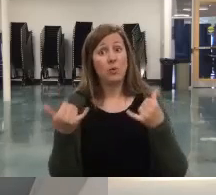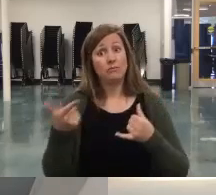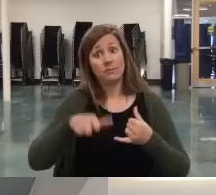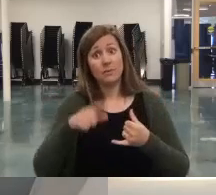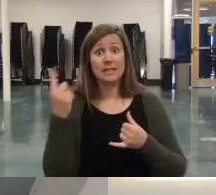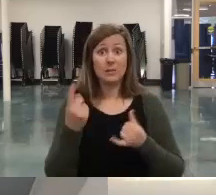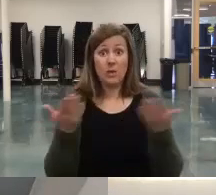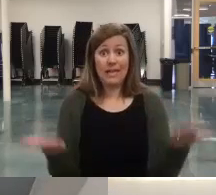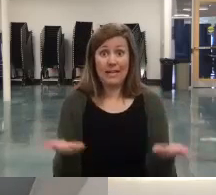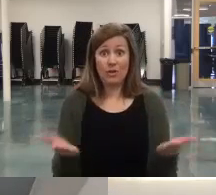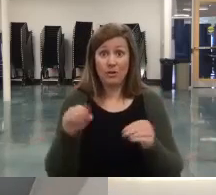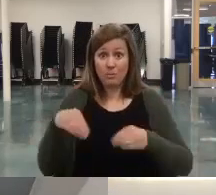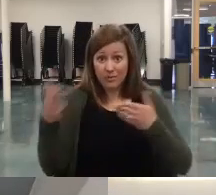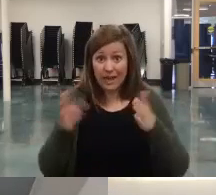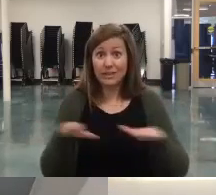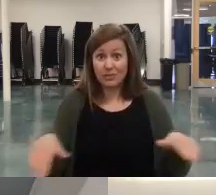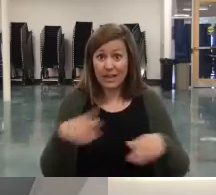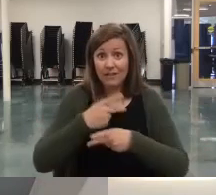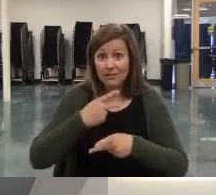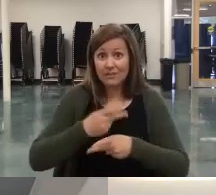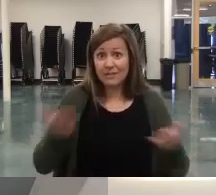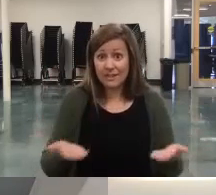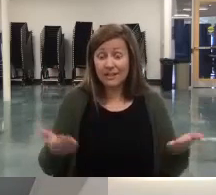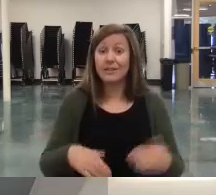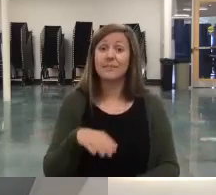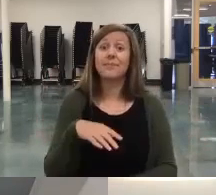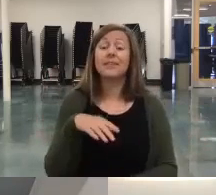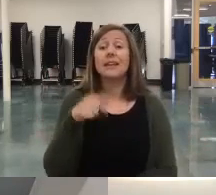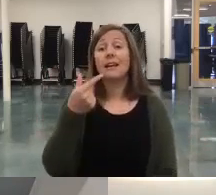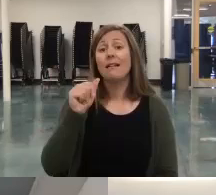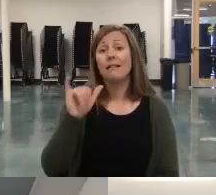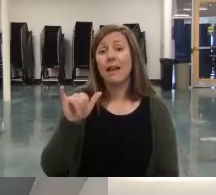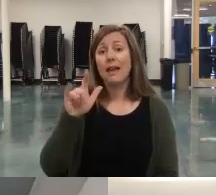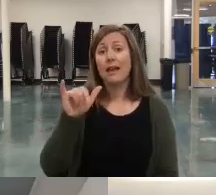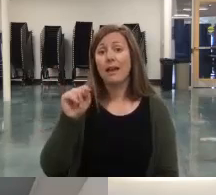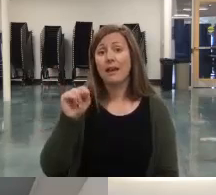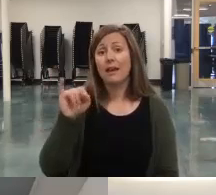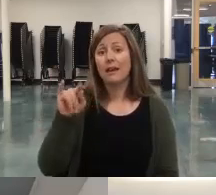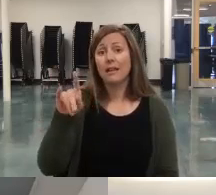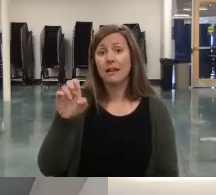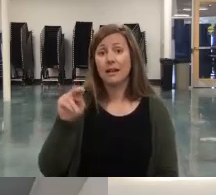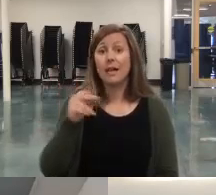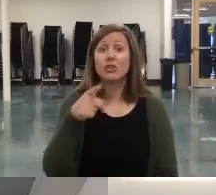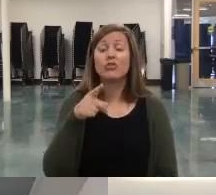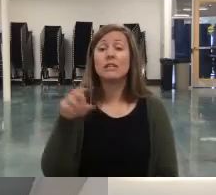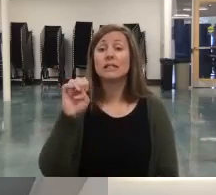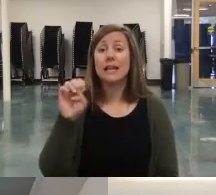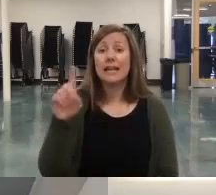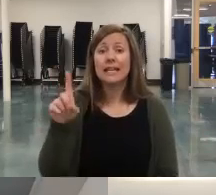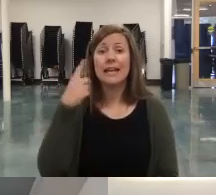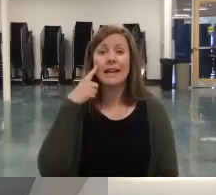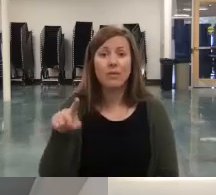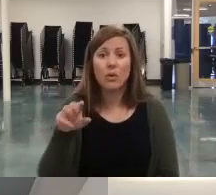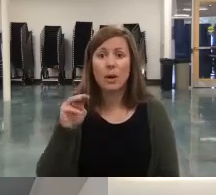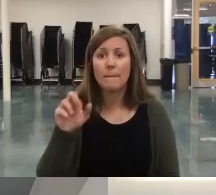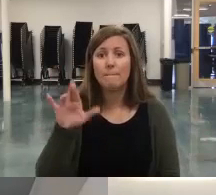on the ground providing childcare, our old friend, Gay Lydikin. Gay, again, is the ED of Mary Lee